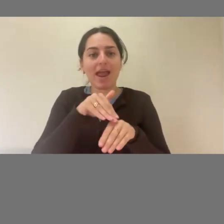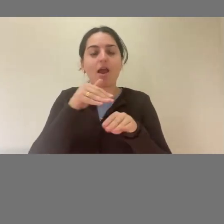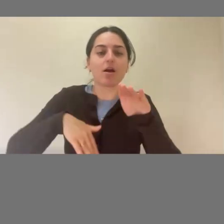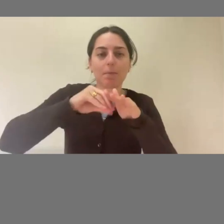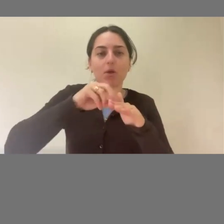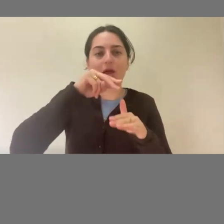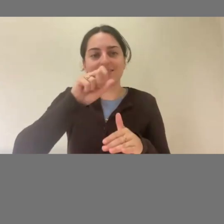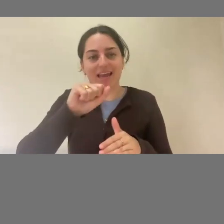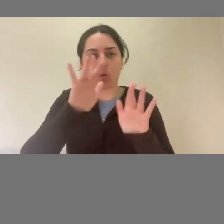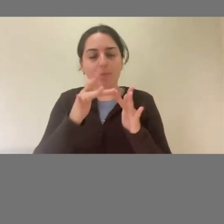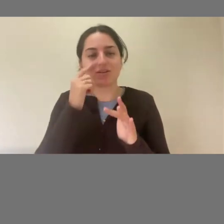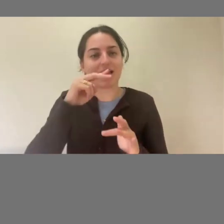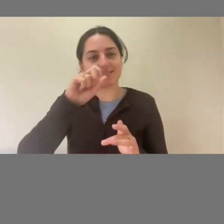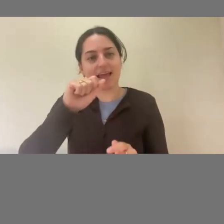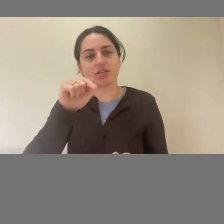go to